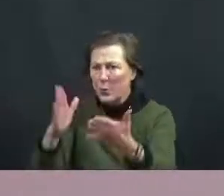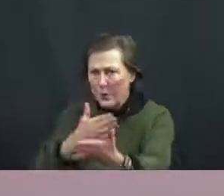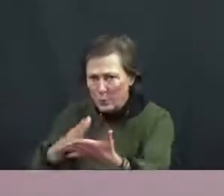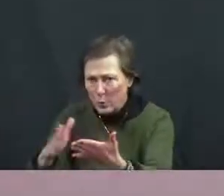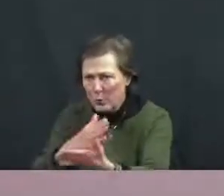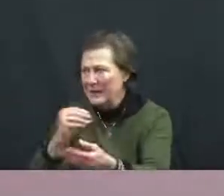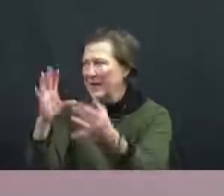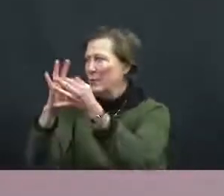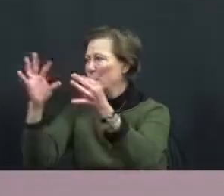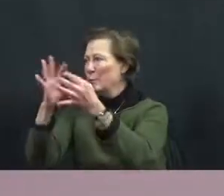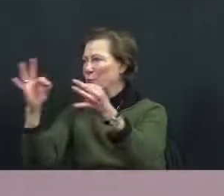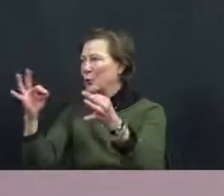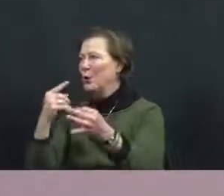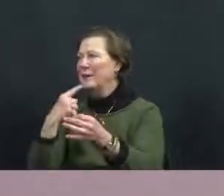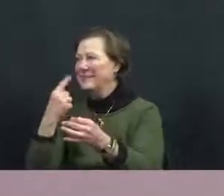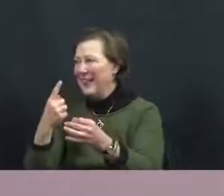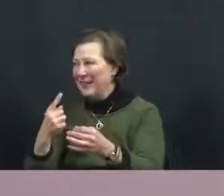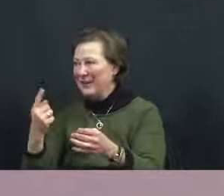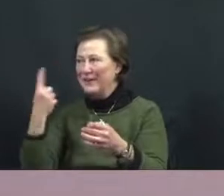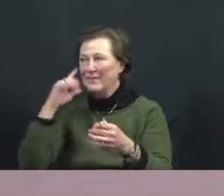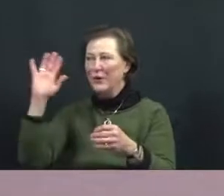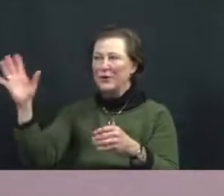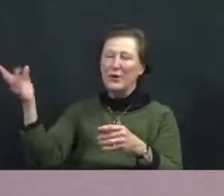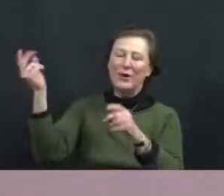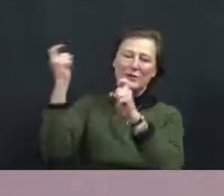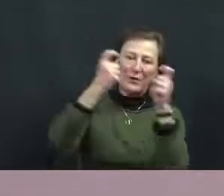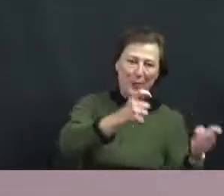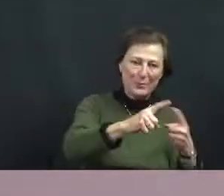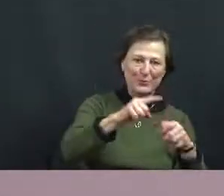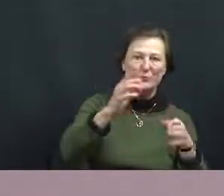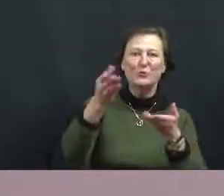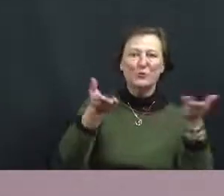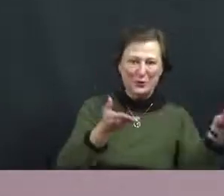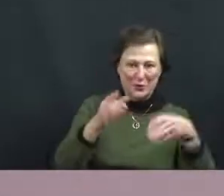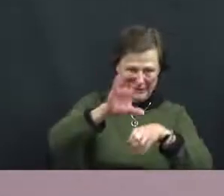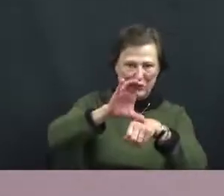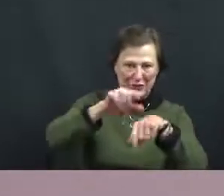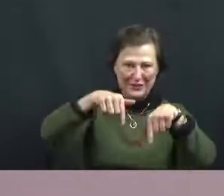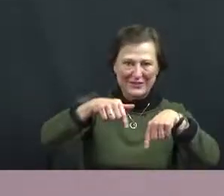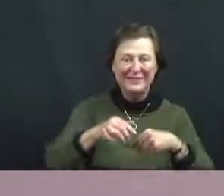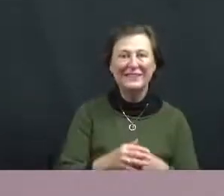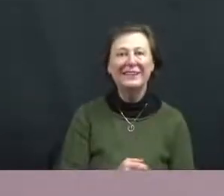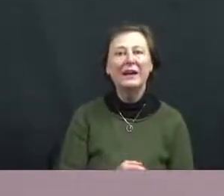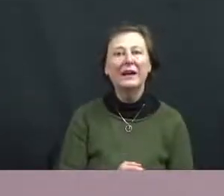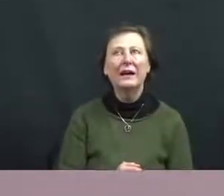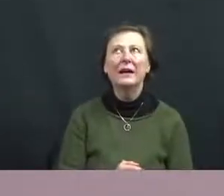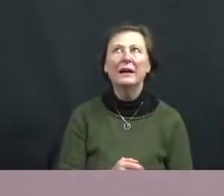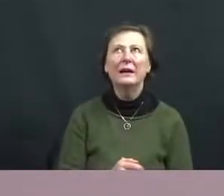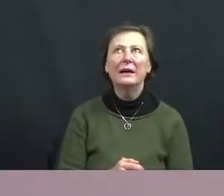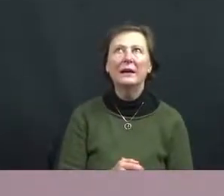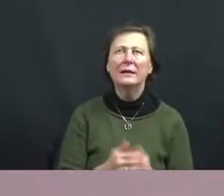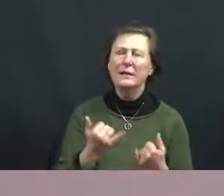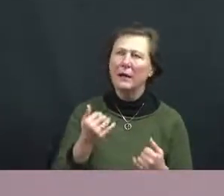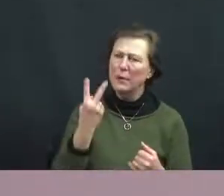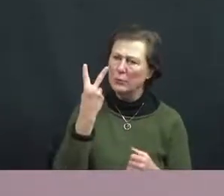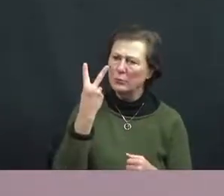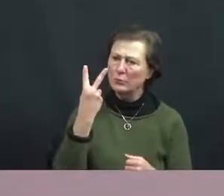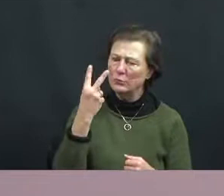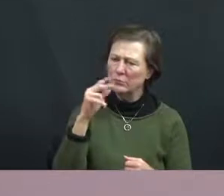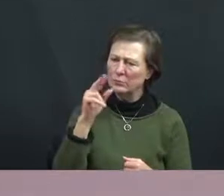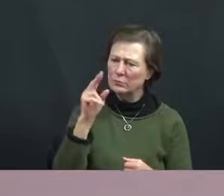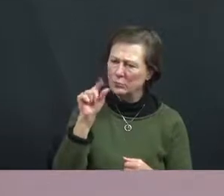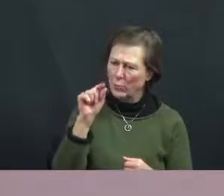this morning for your contributions to the service. It was over 2 decades ago now,